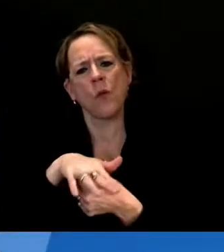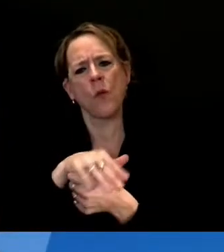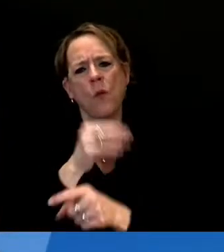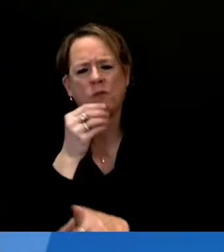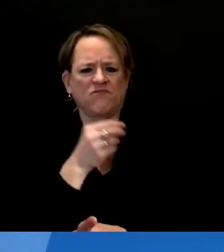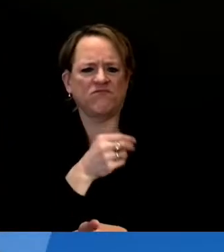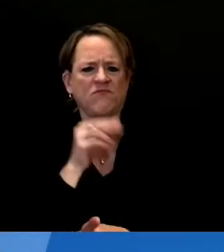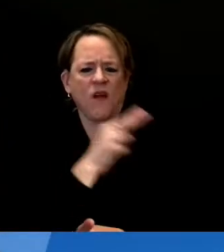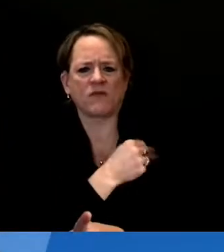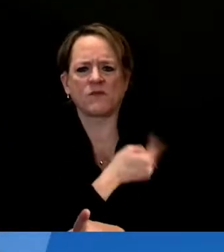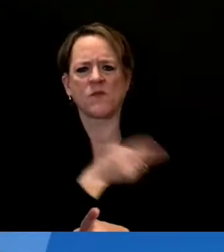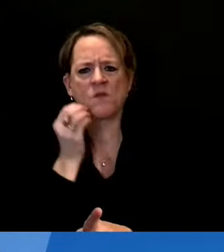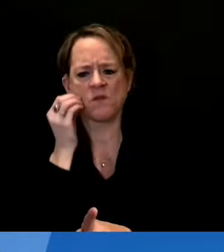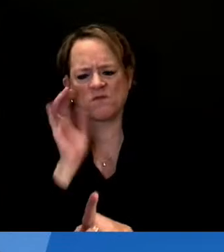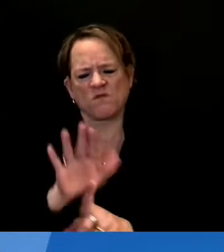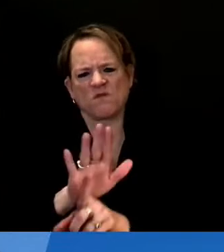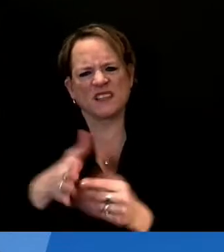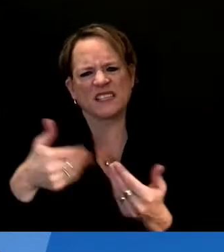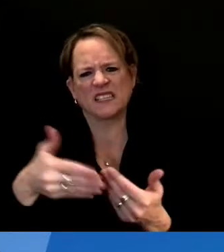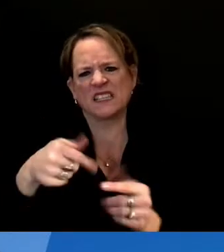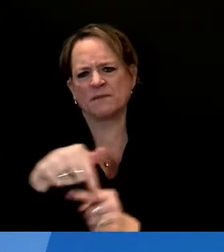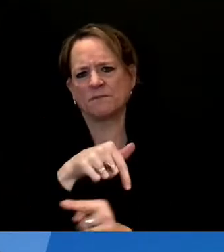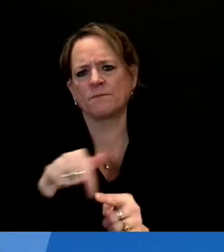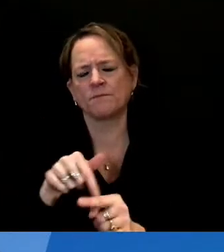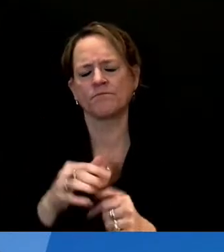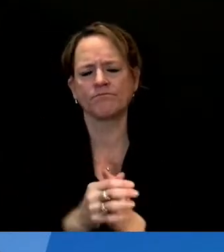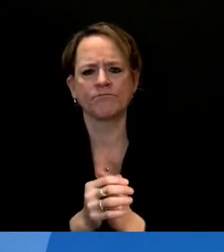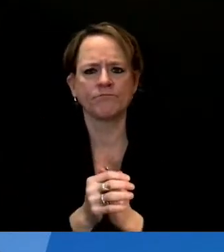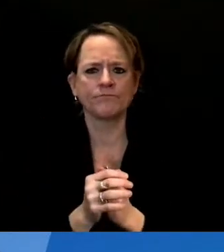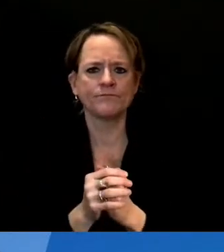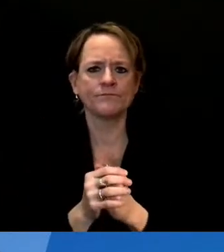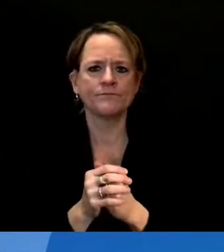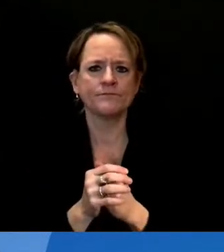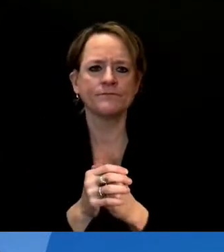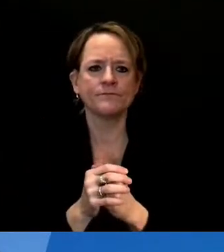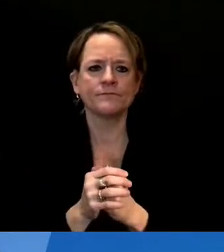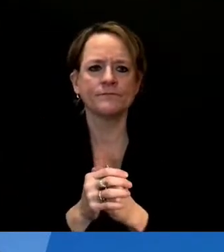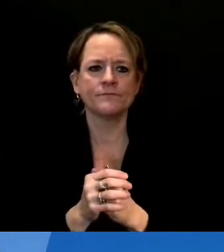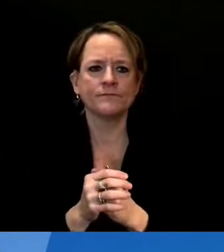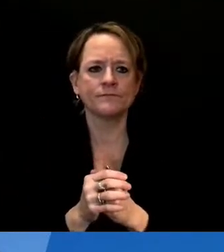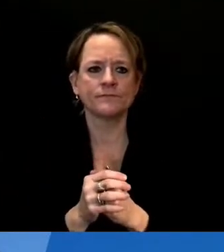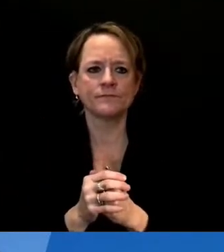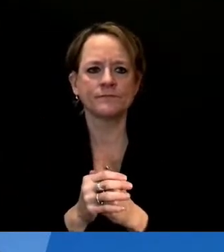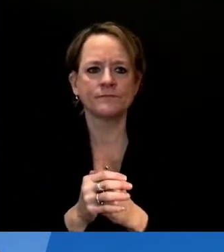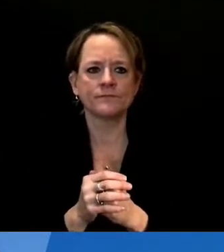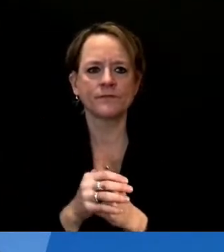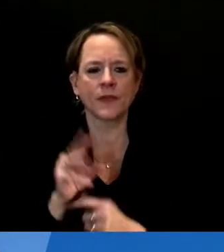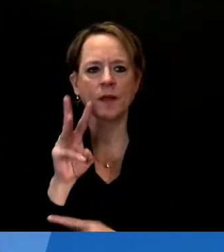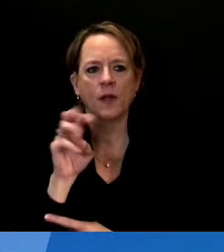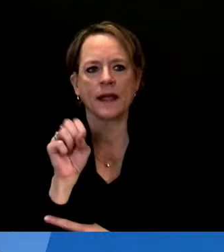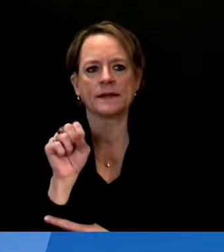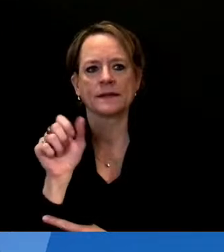Thank you. Now to Drew Sutherland from WSAW-TV in Wausau. Drew.